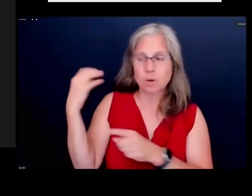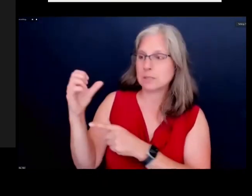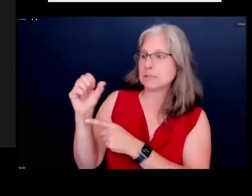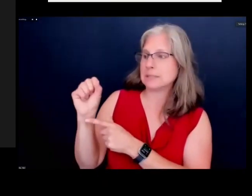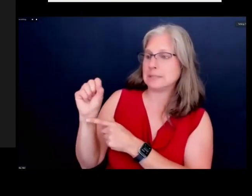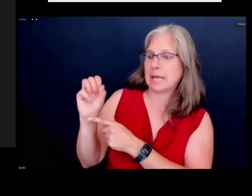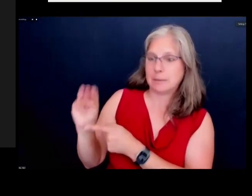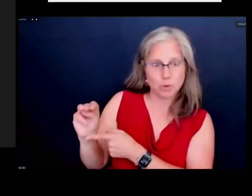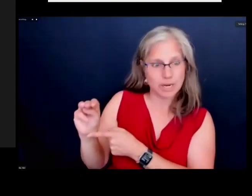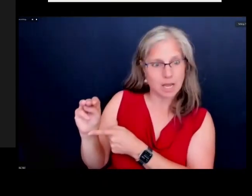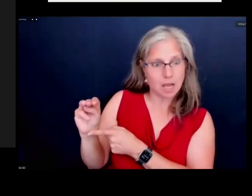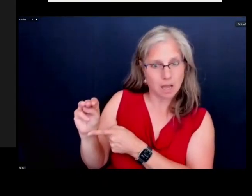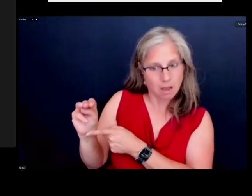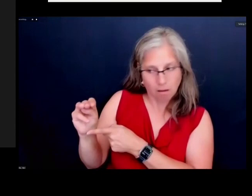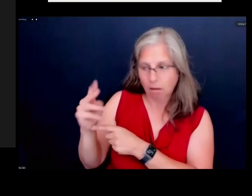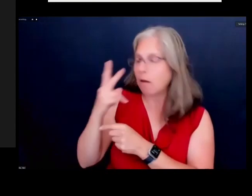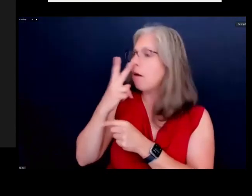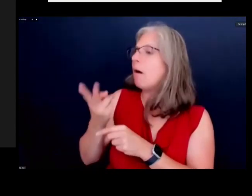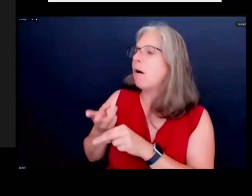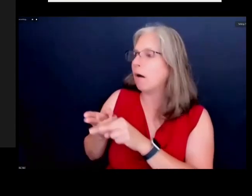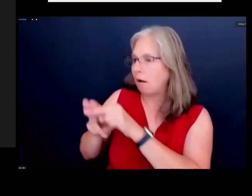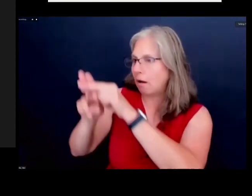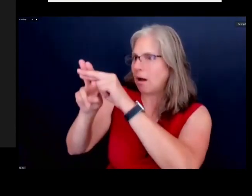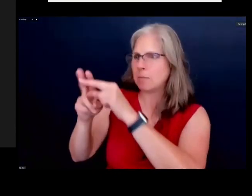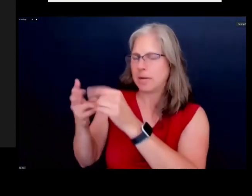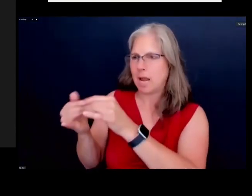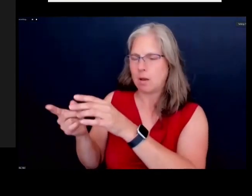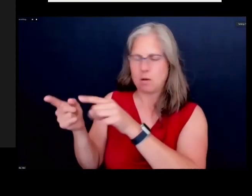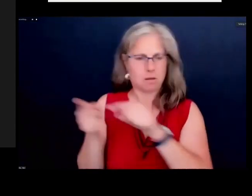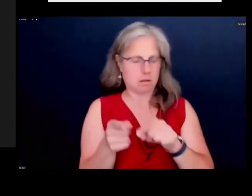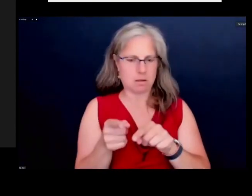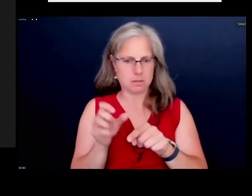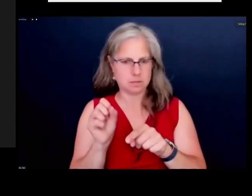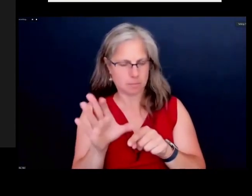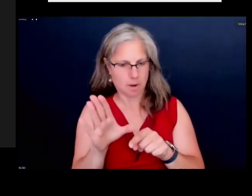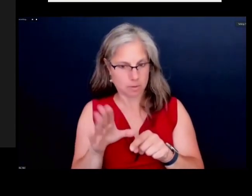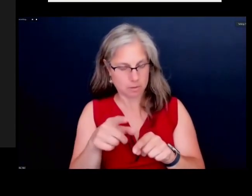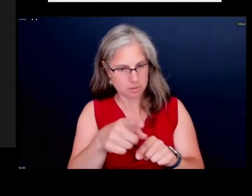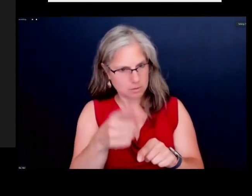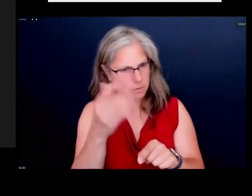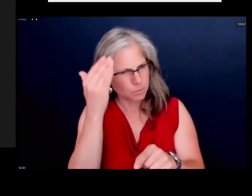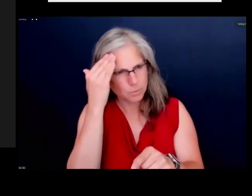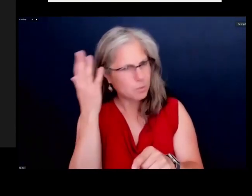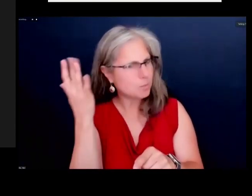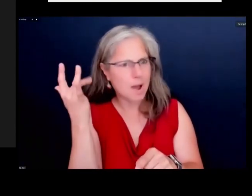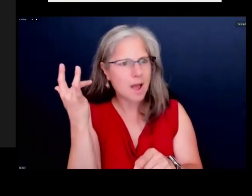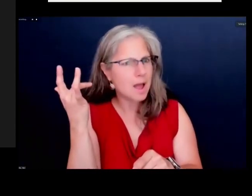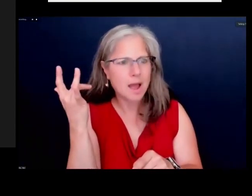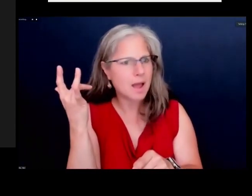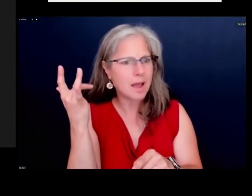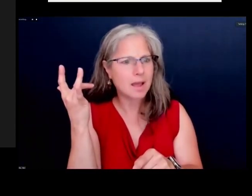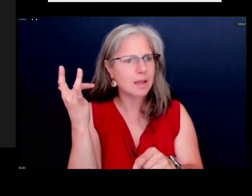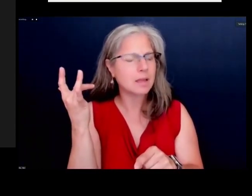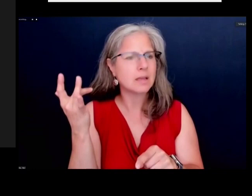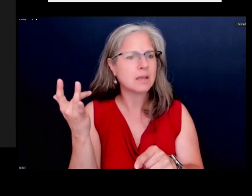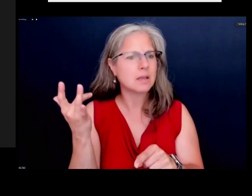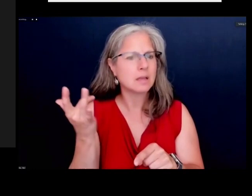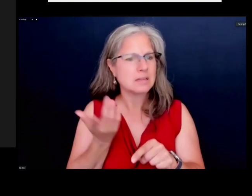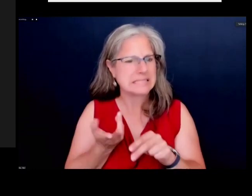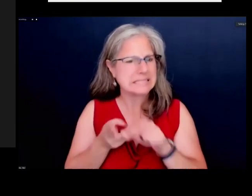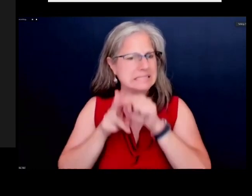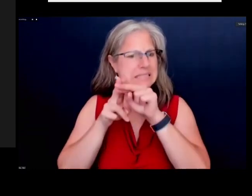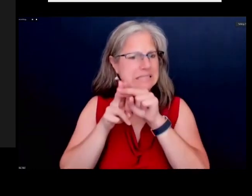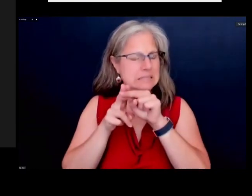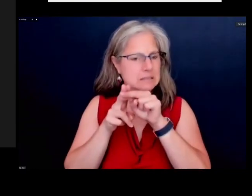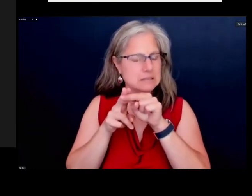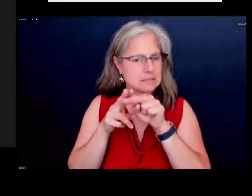it was Santa Maria, where we saw more cases. Now, do you know why is the main cause